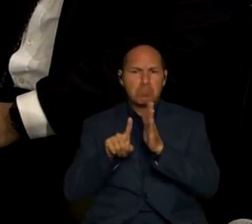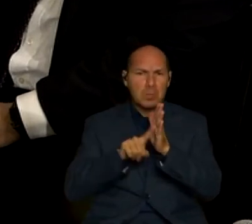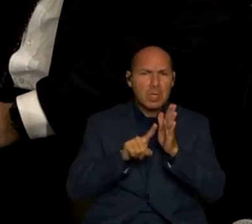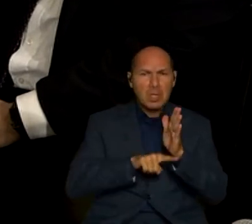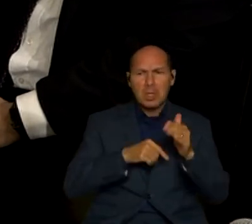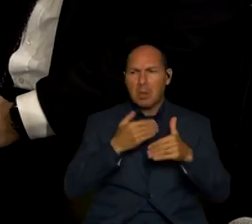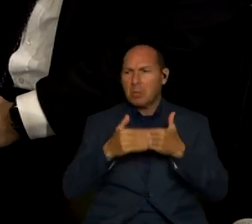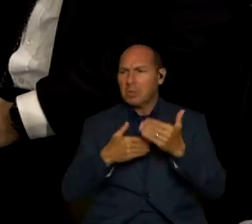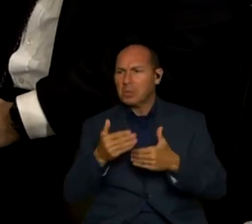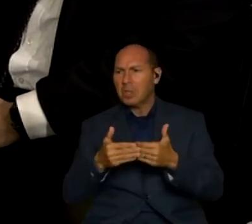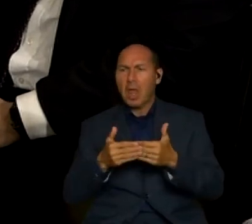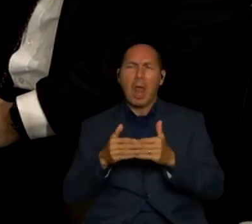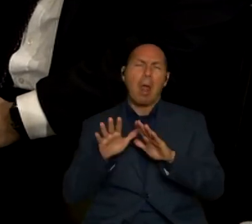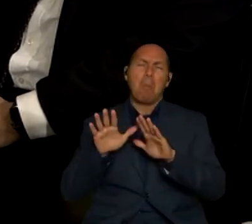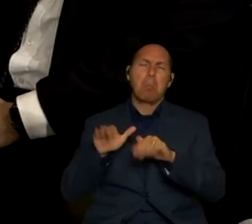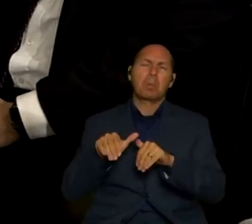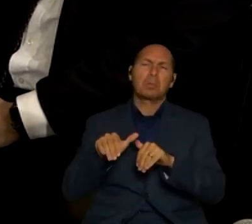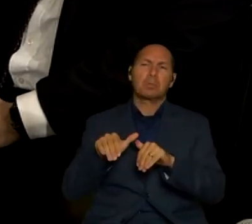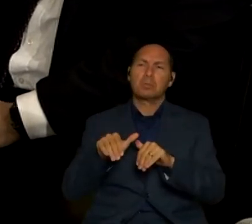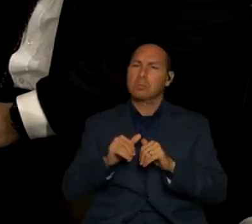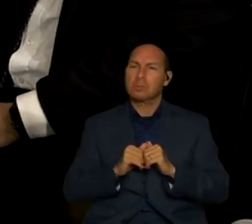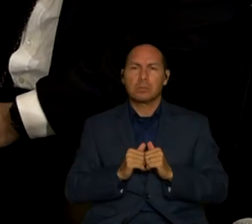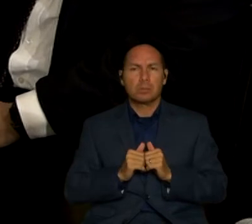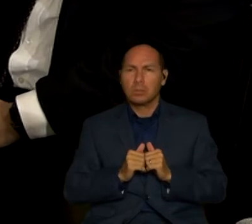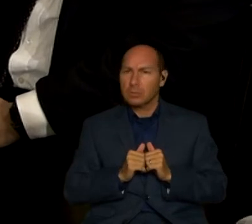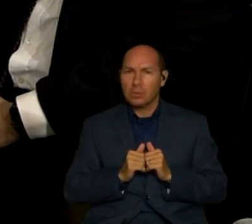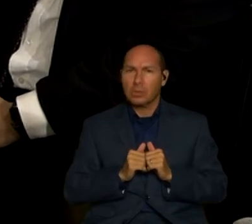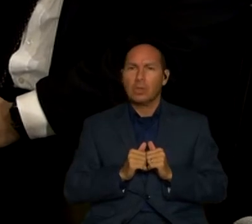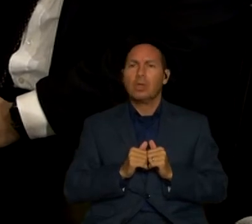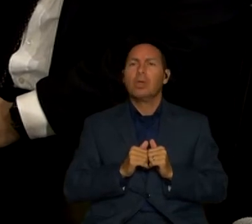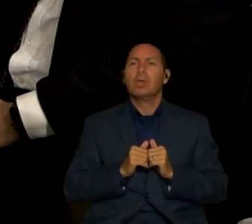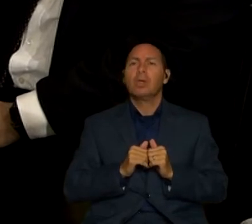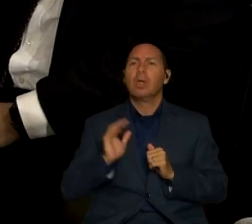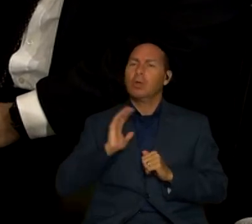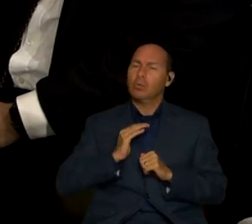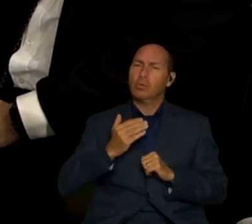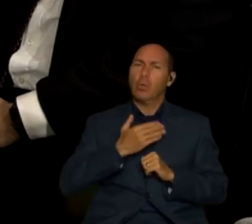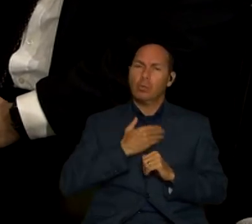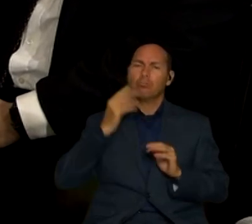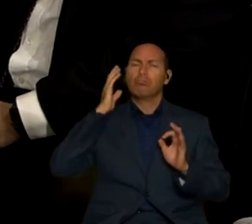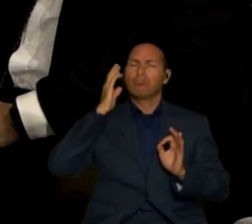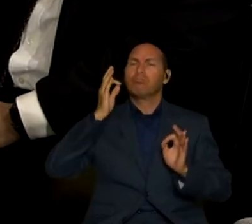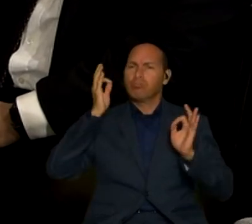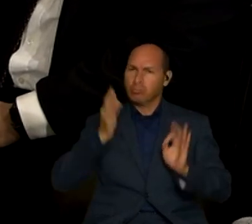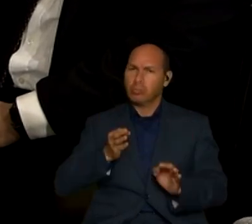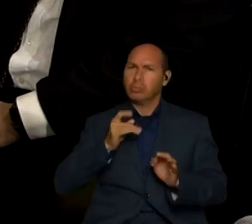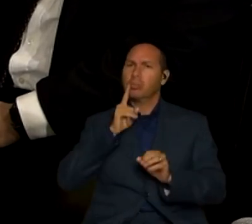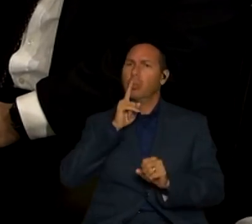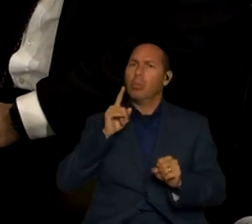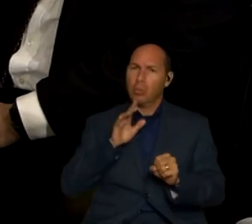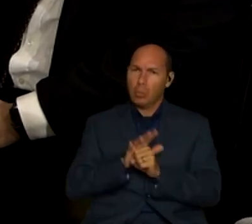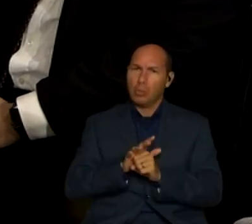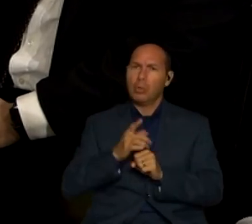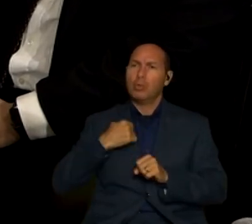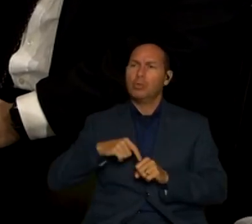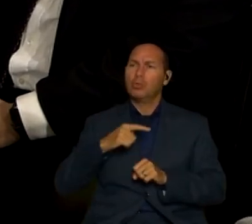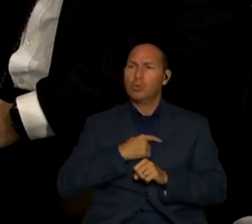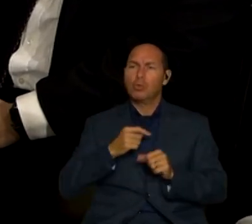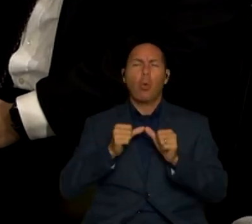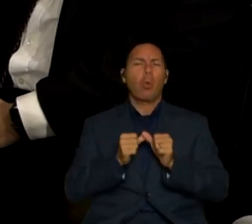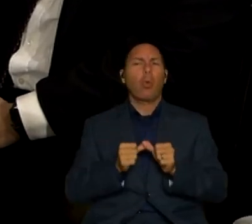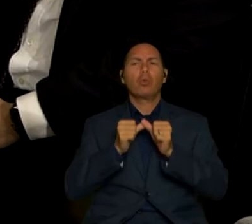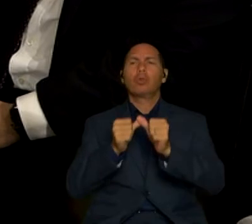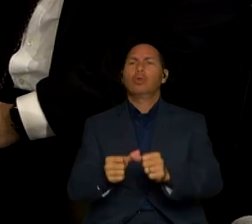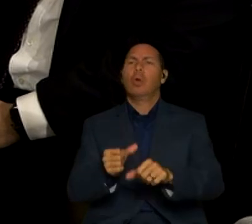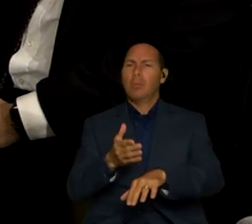processes. So it's very important, and it's part of this of our commitment to keep improving ourselves, to keep